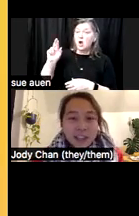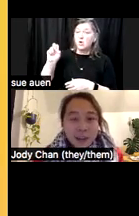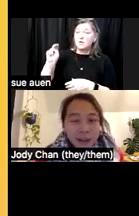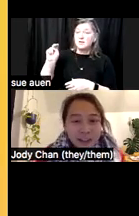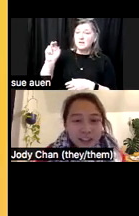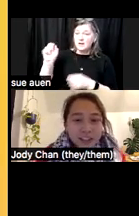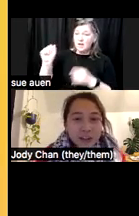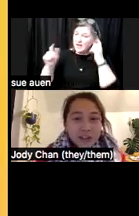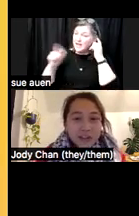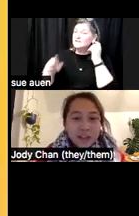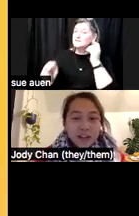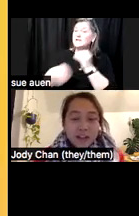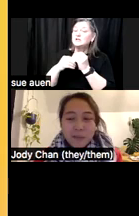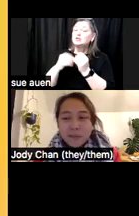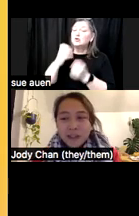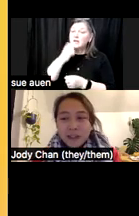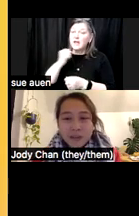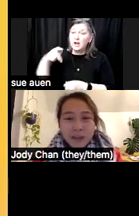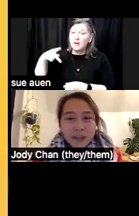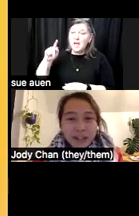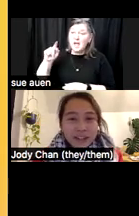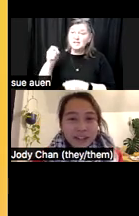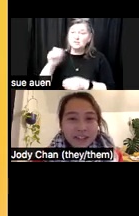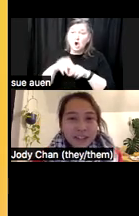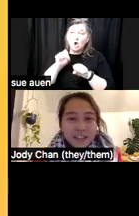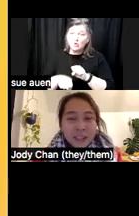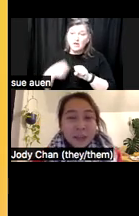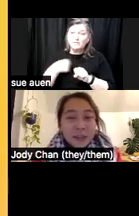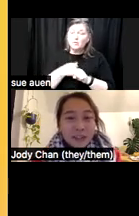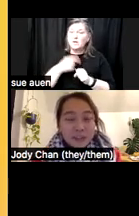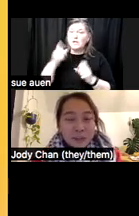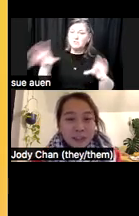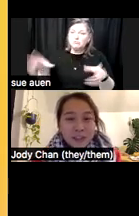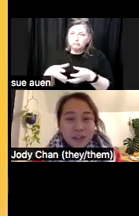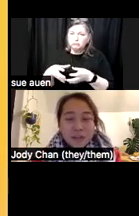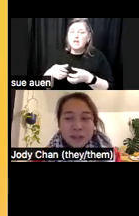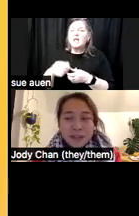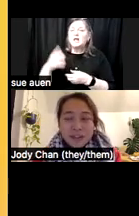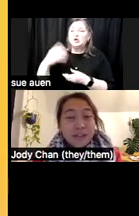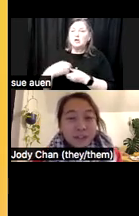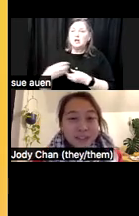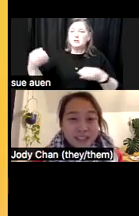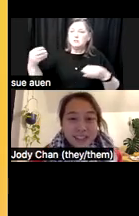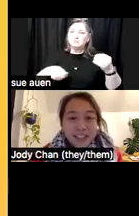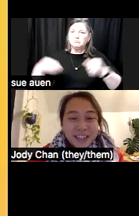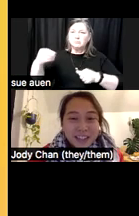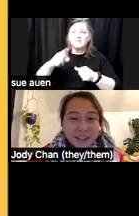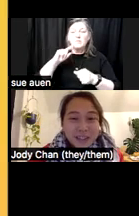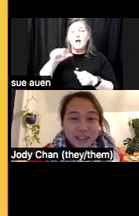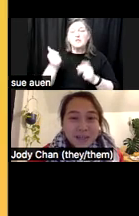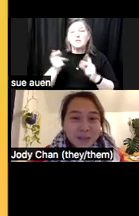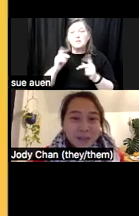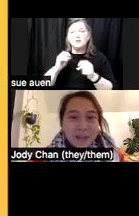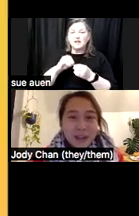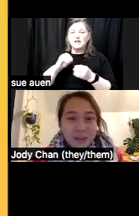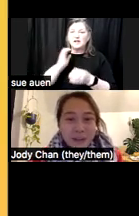digital care package on grief that we created, including contributions from other folks in the DJN